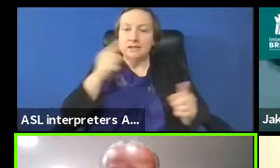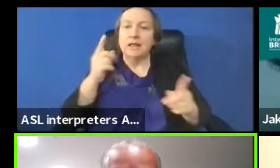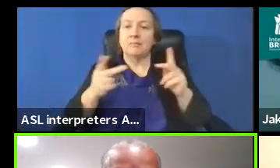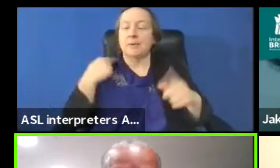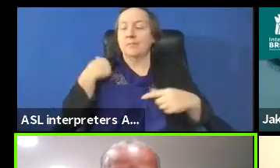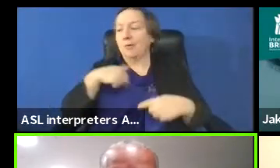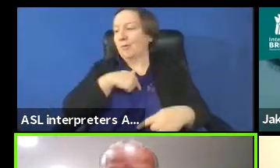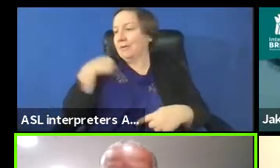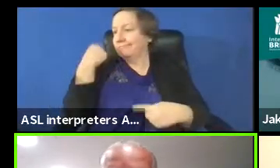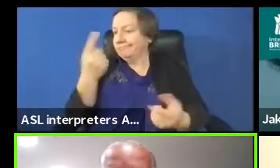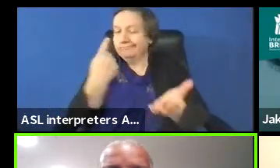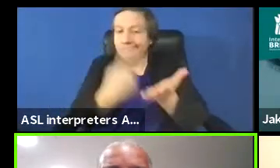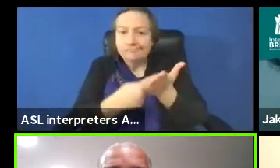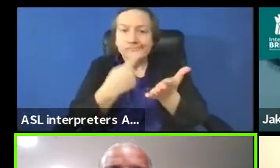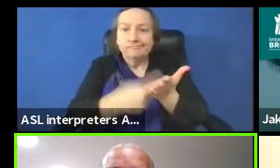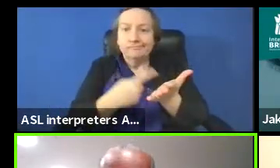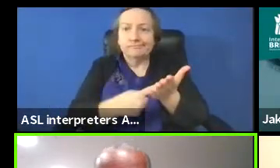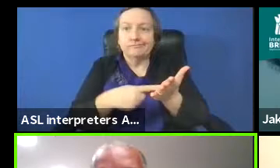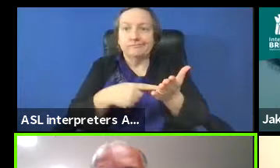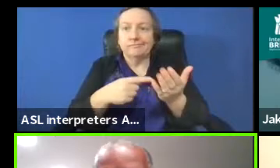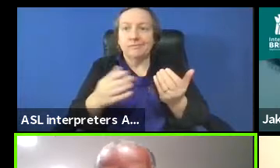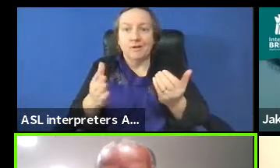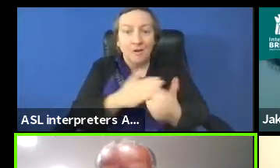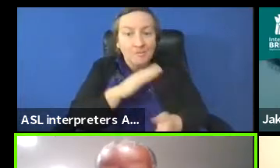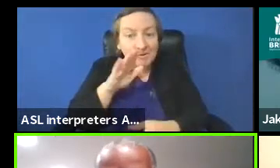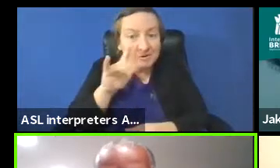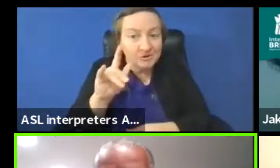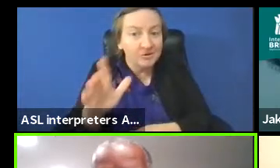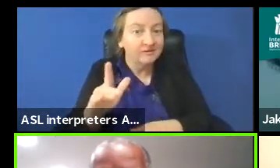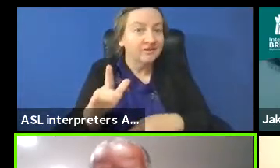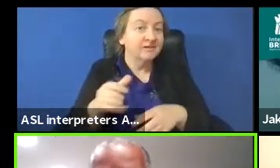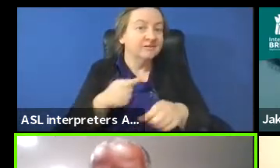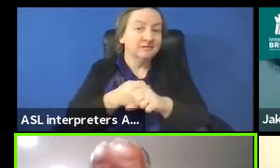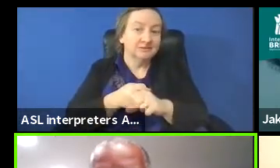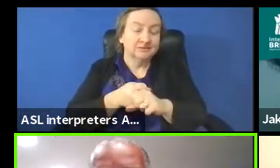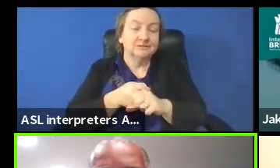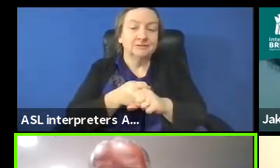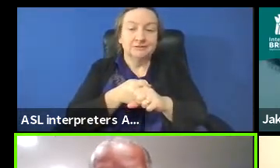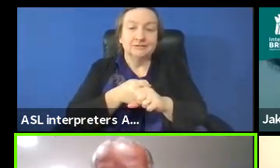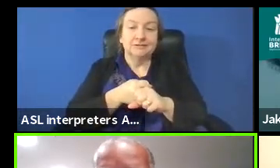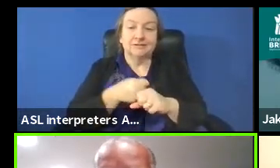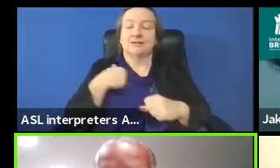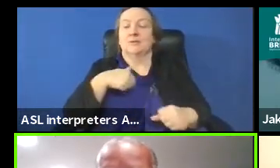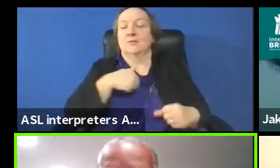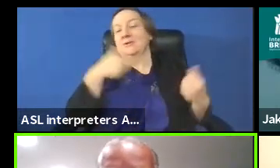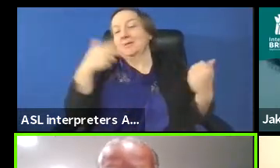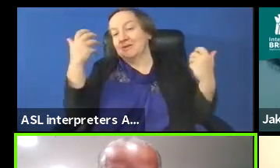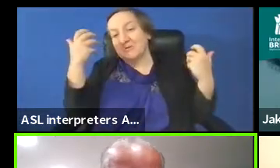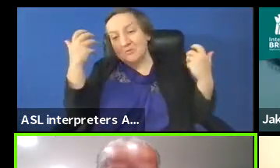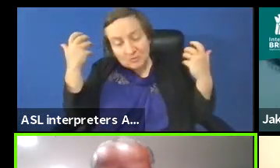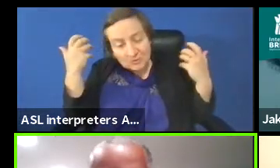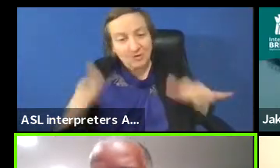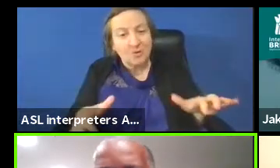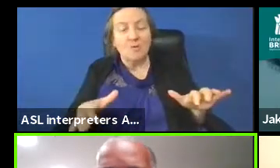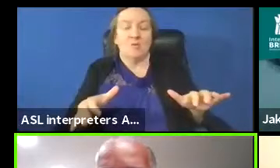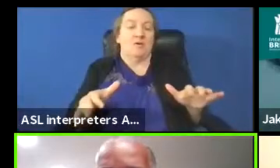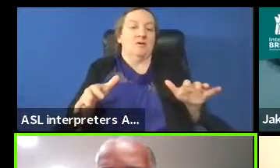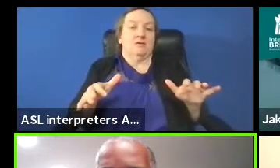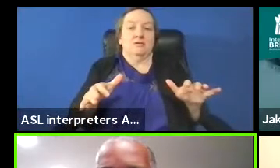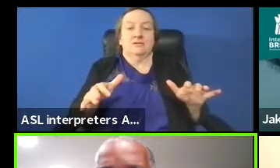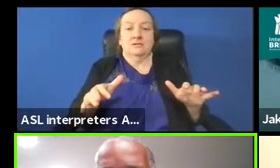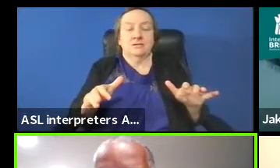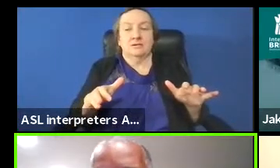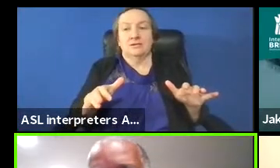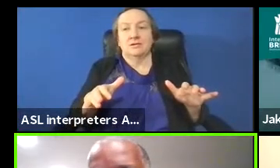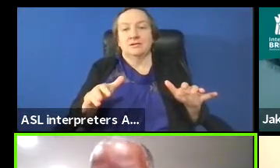talking about this for almost a quarter of a century. So we do not want to kick this can